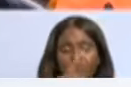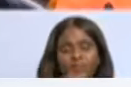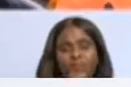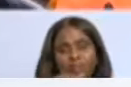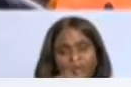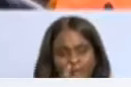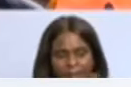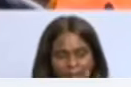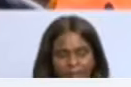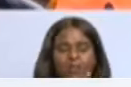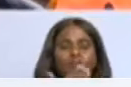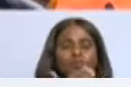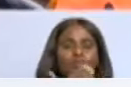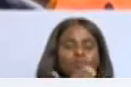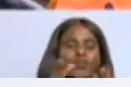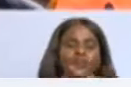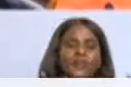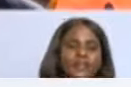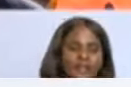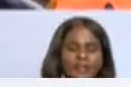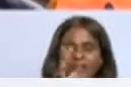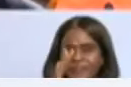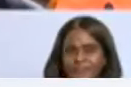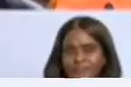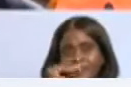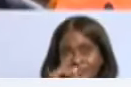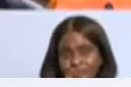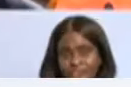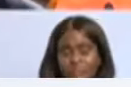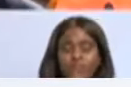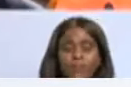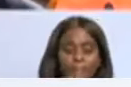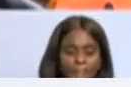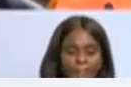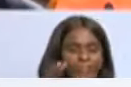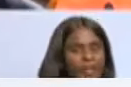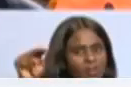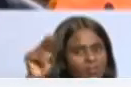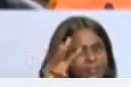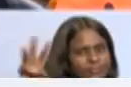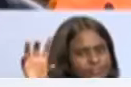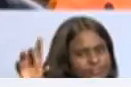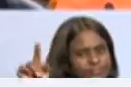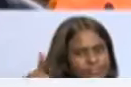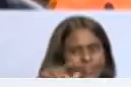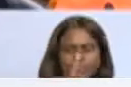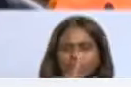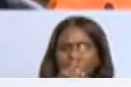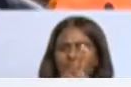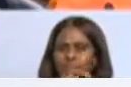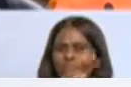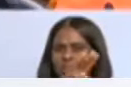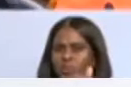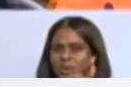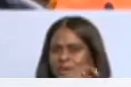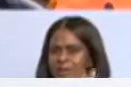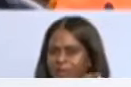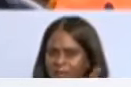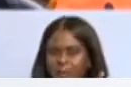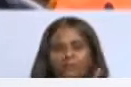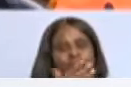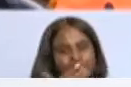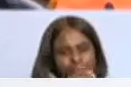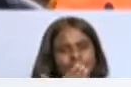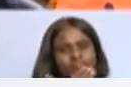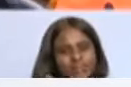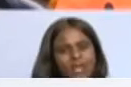This super pit, Madam Speaker, in northwestern Lumana is a game changer.